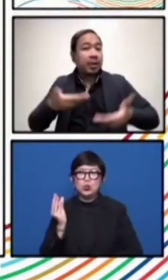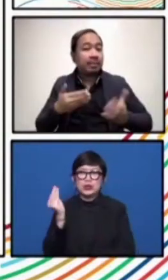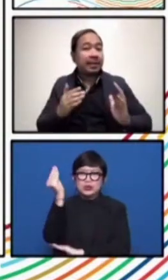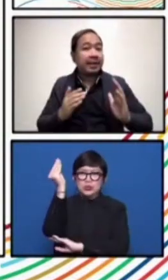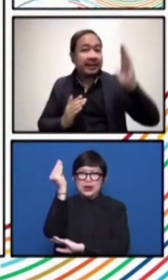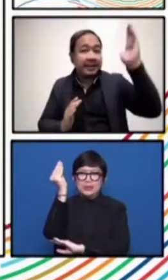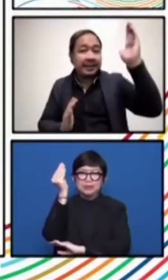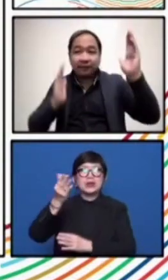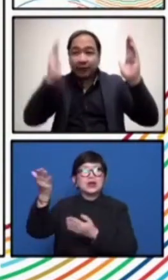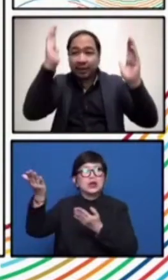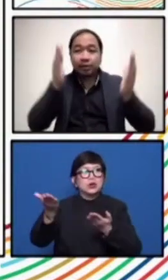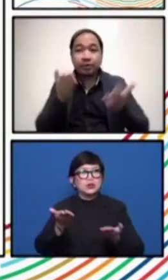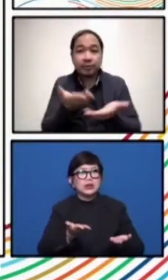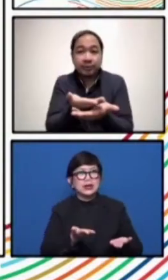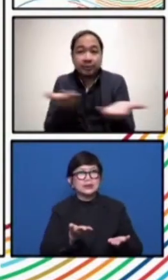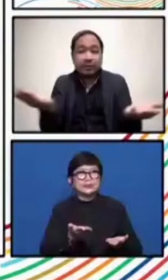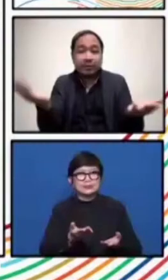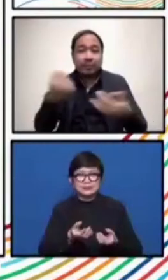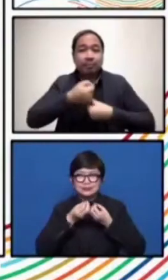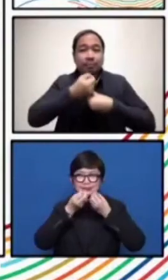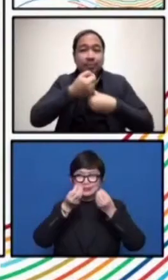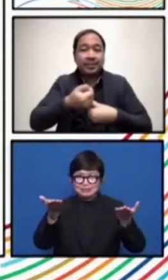Madam chair